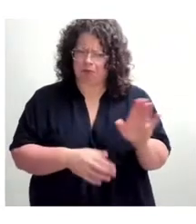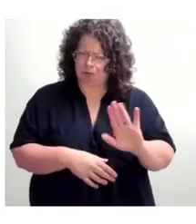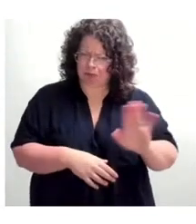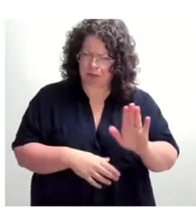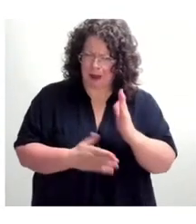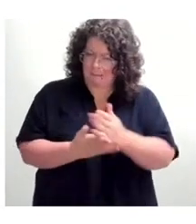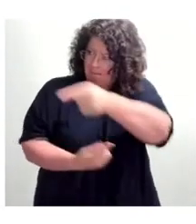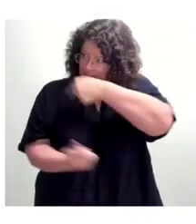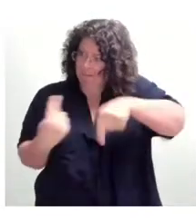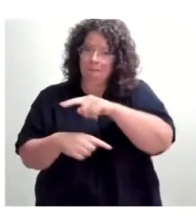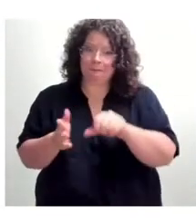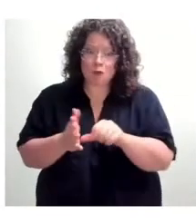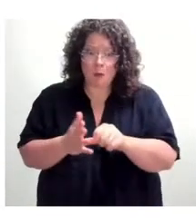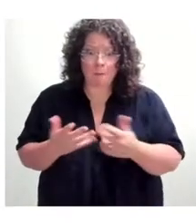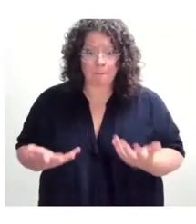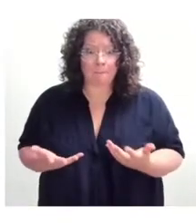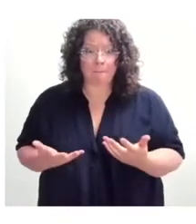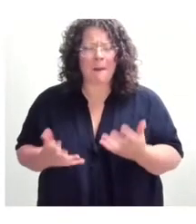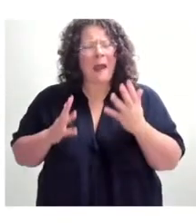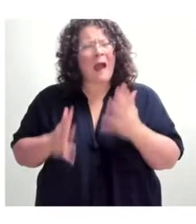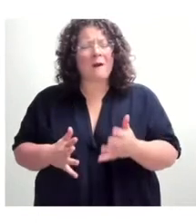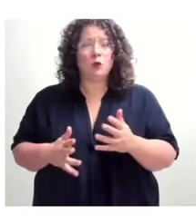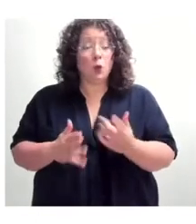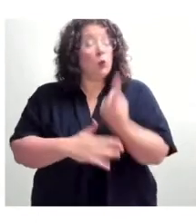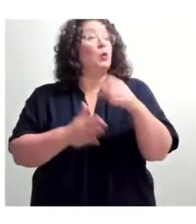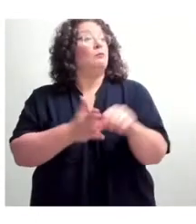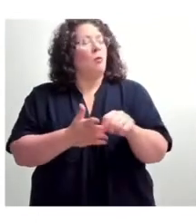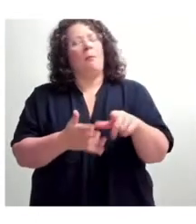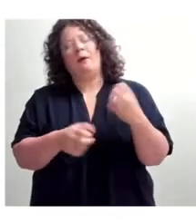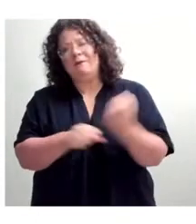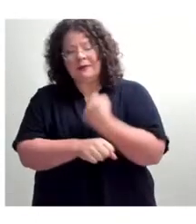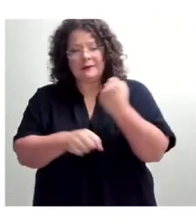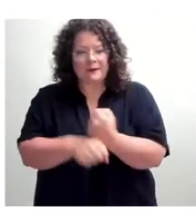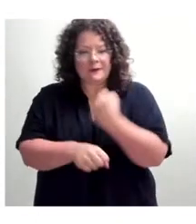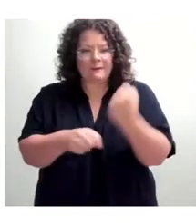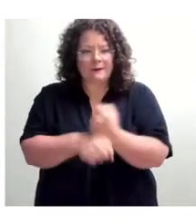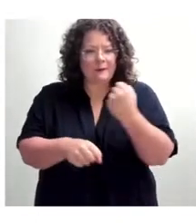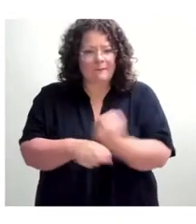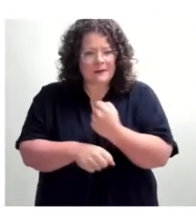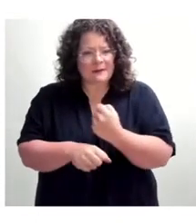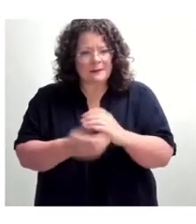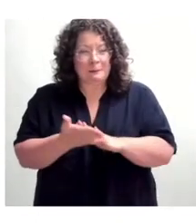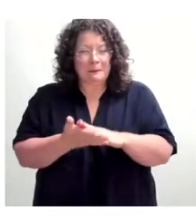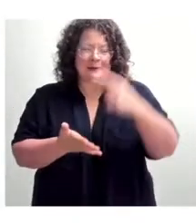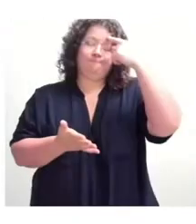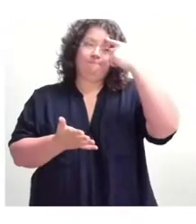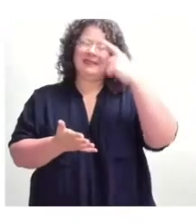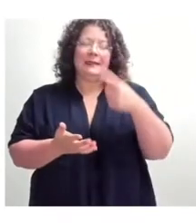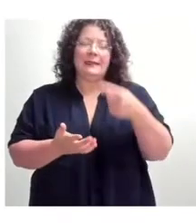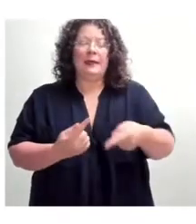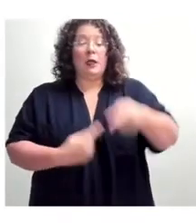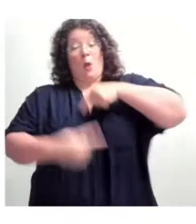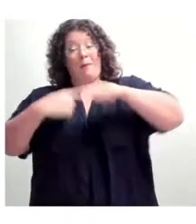inclusive design, and everybody's encouraged to think about accessibility right from the get-go, it suddenly doesn't become a problem later in the day, and quite often you get a